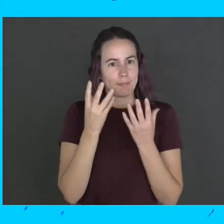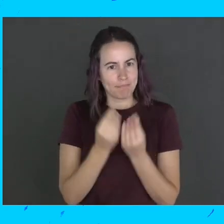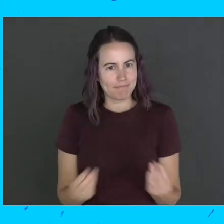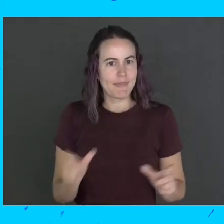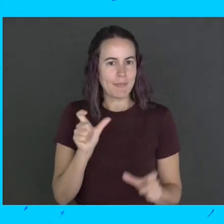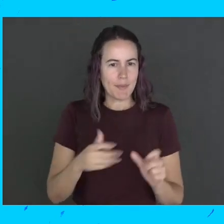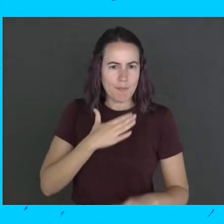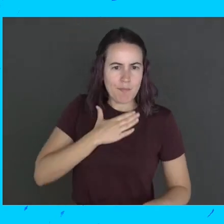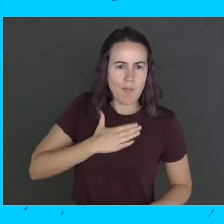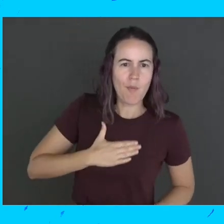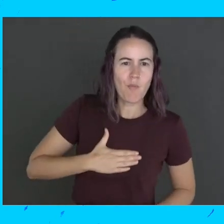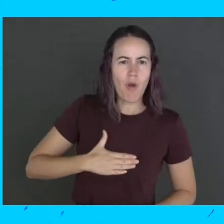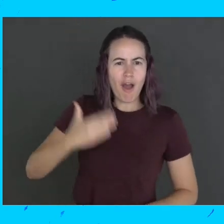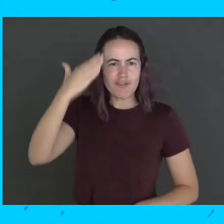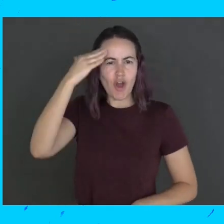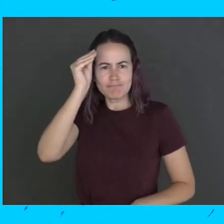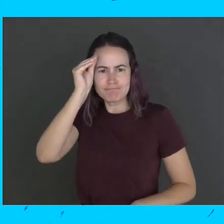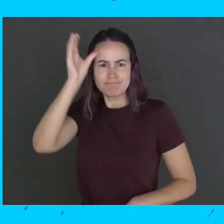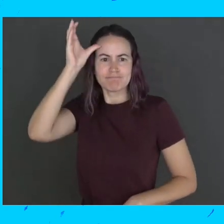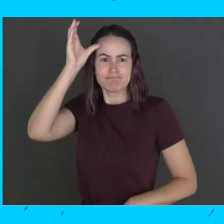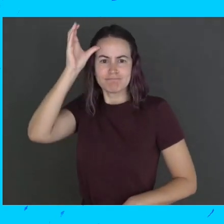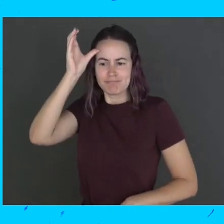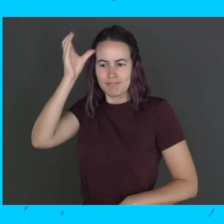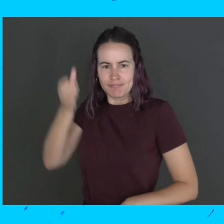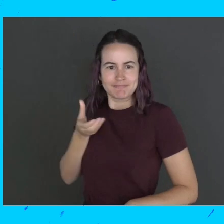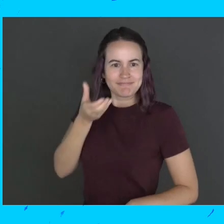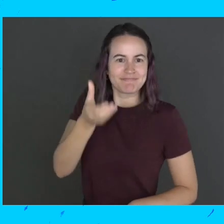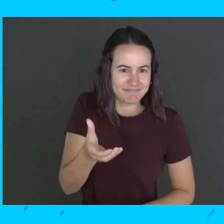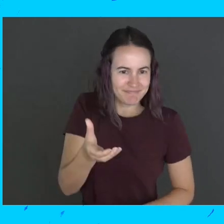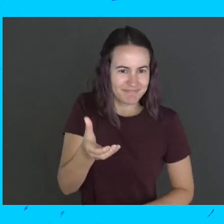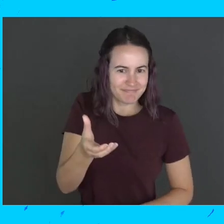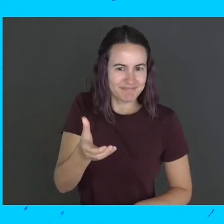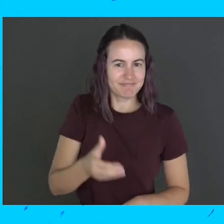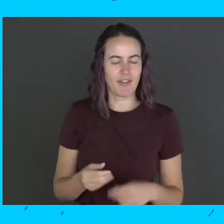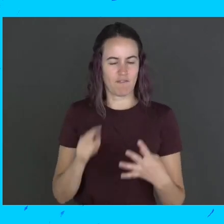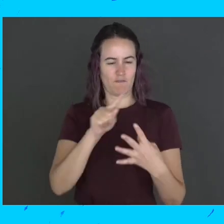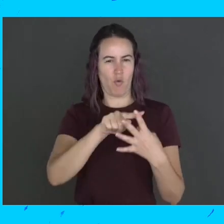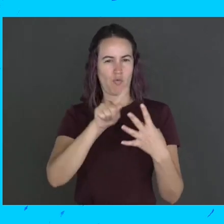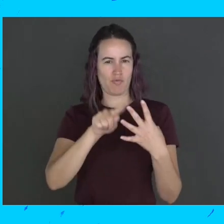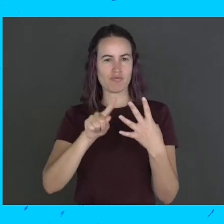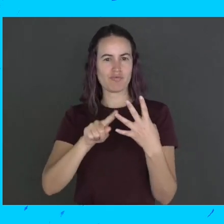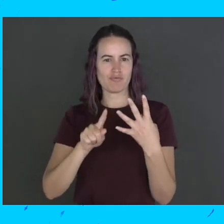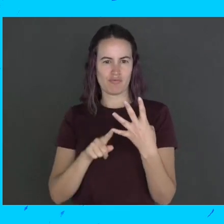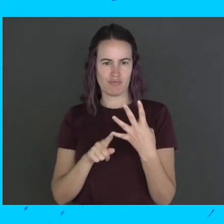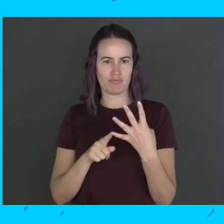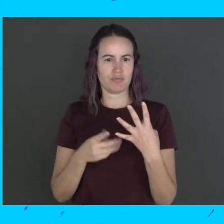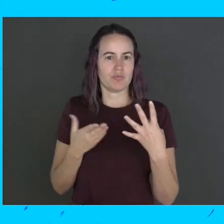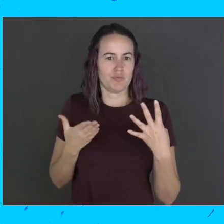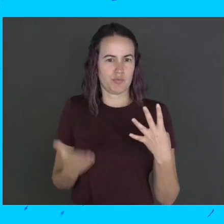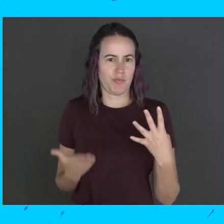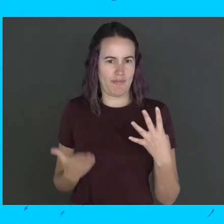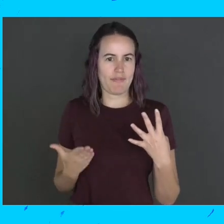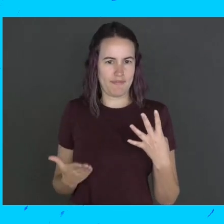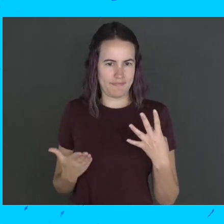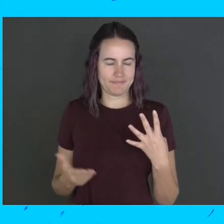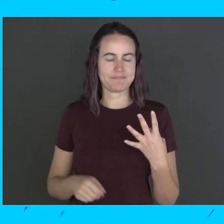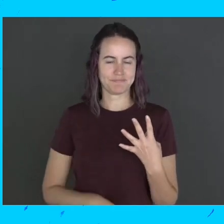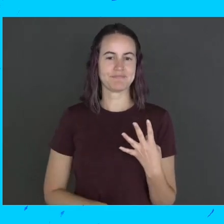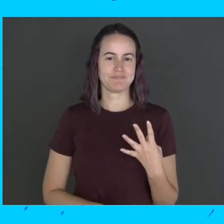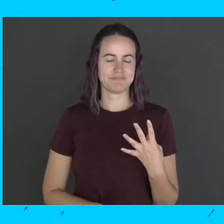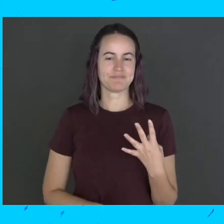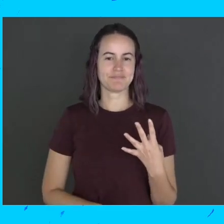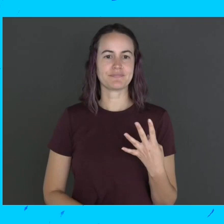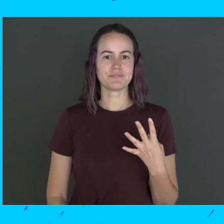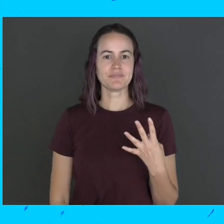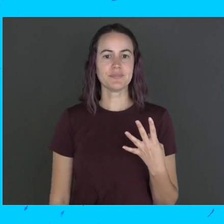among countries. We have 4 key objectives for the launch of this very important strategy. If